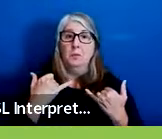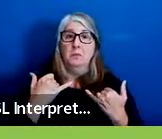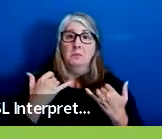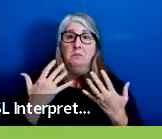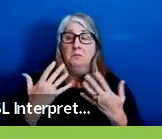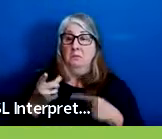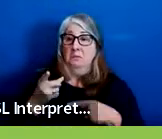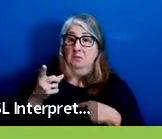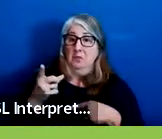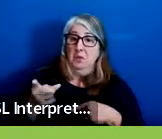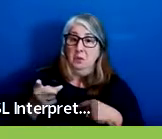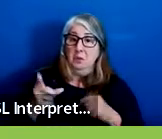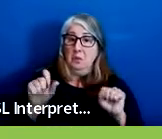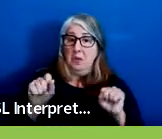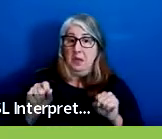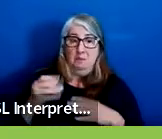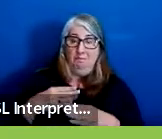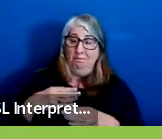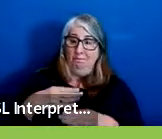wrap up.